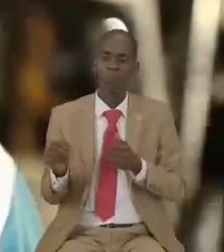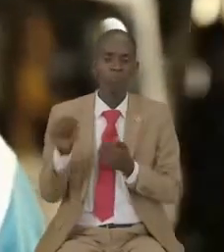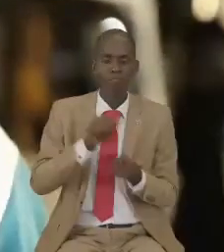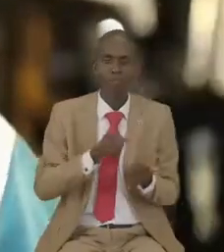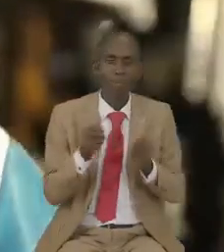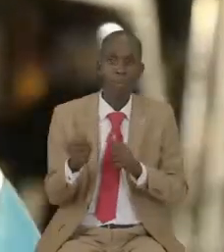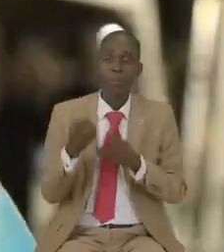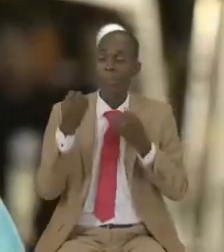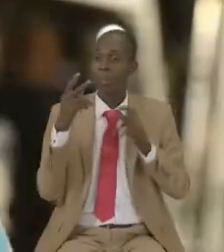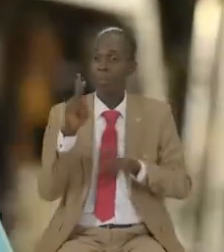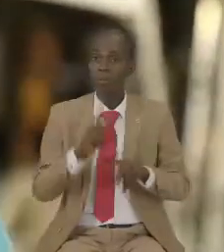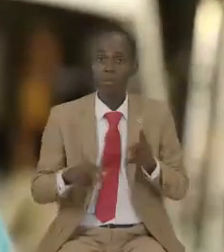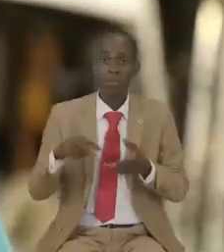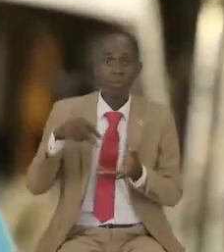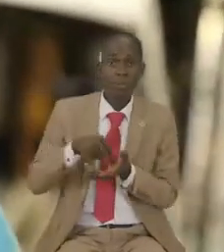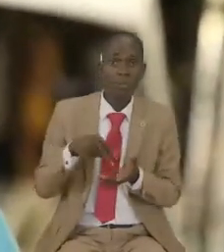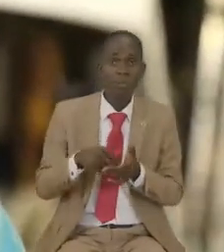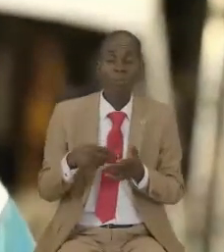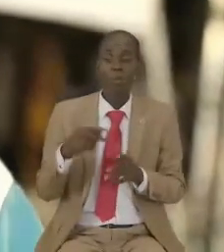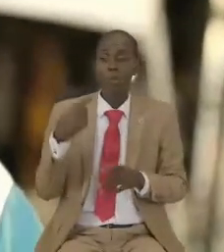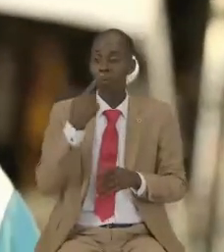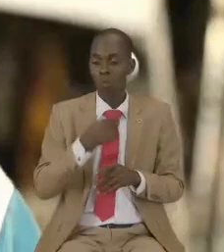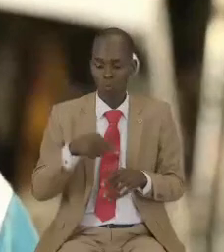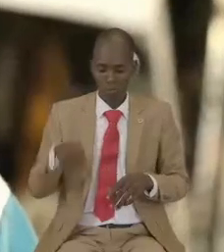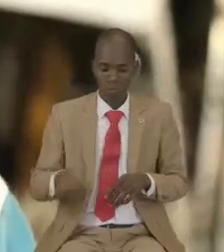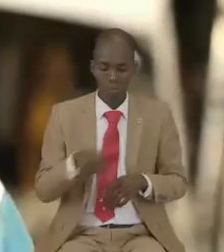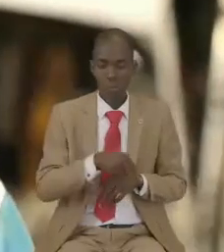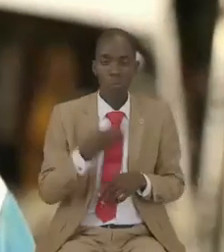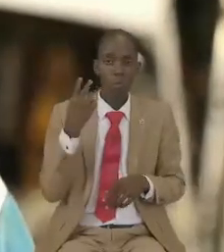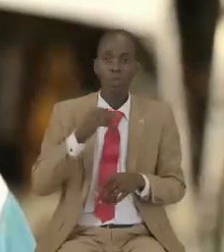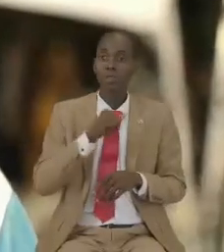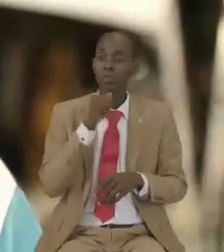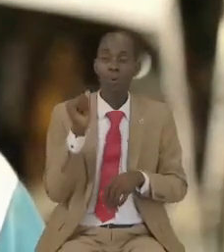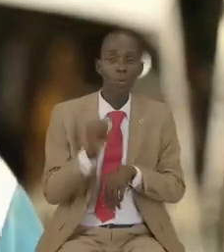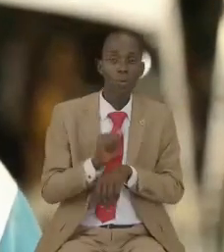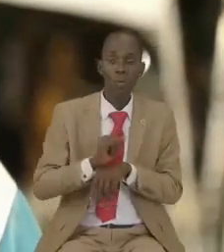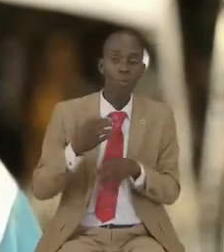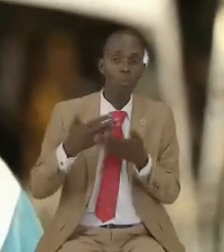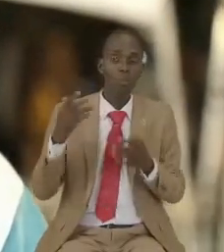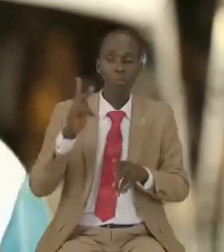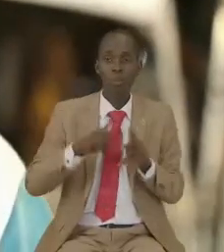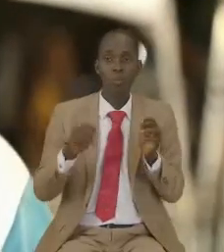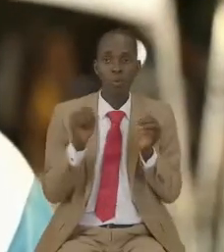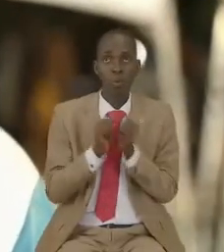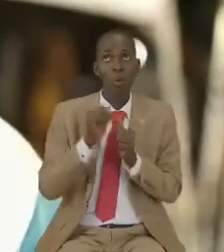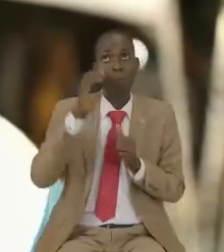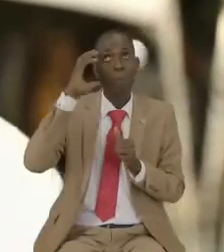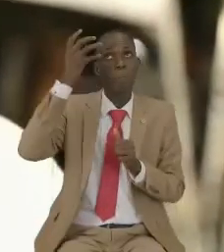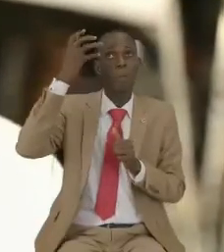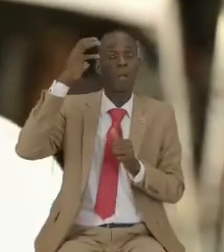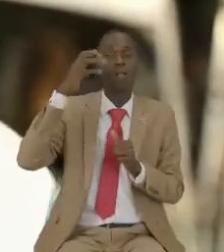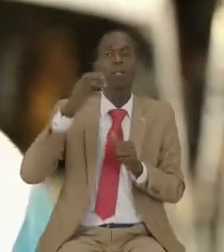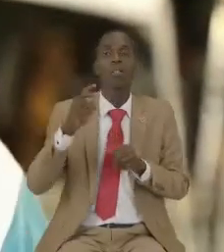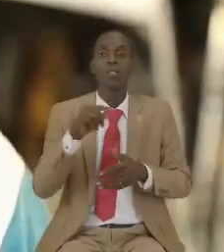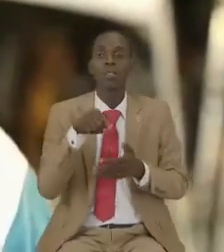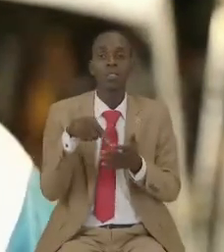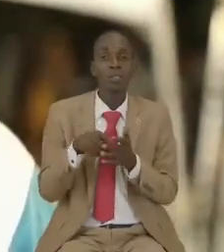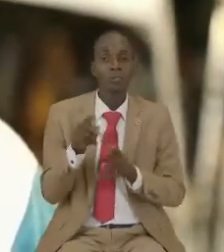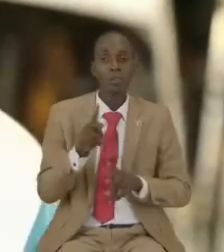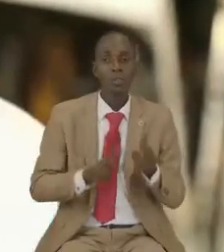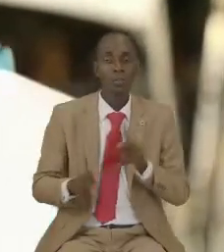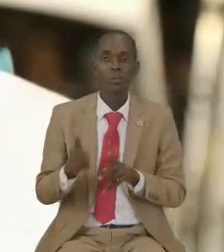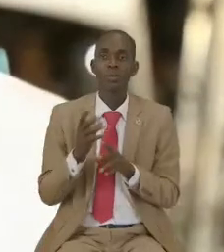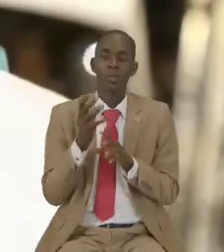who stood up, people whose legs were not functioning again, people who had insanity. These people, they actually got